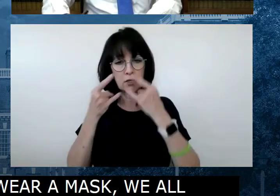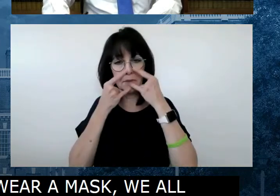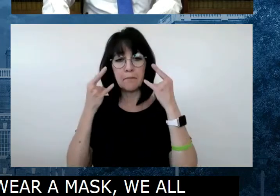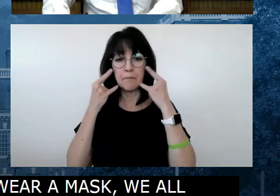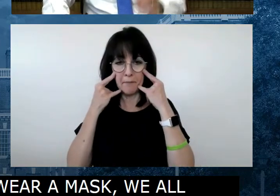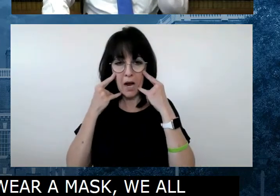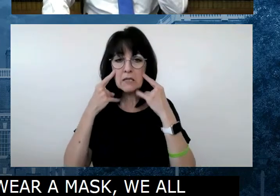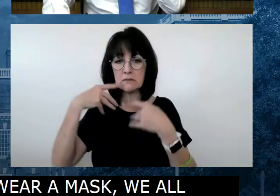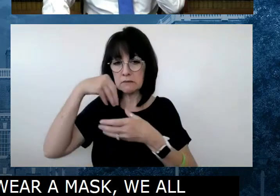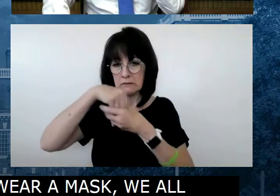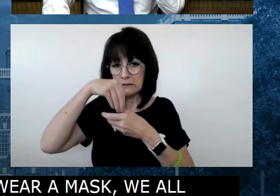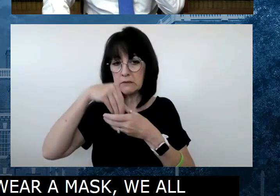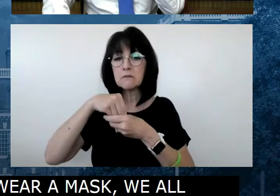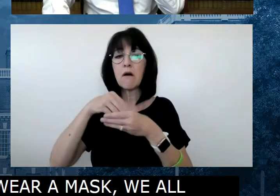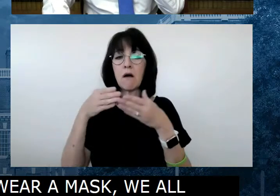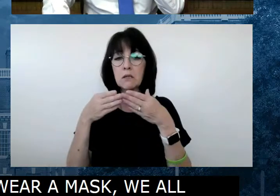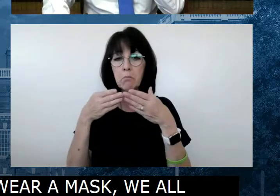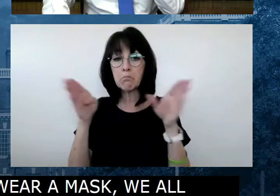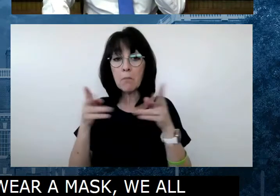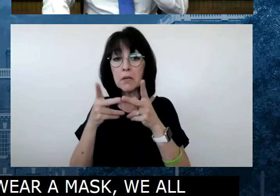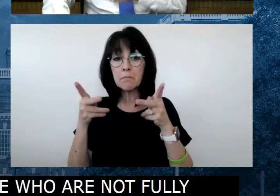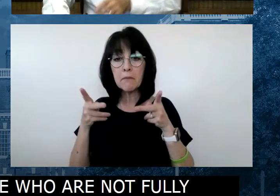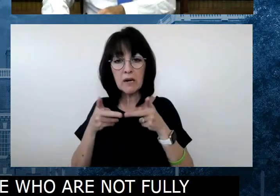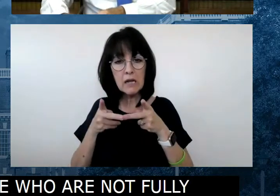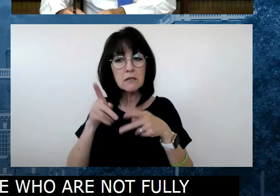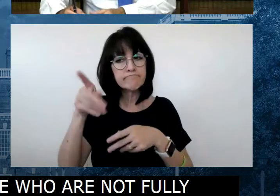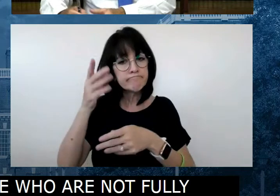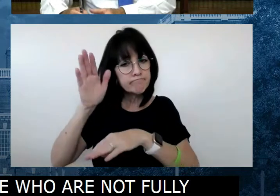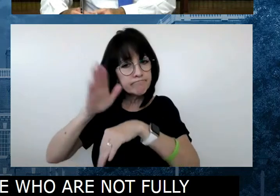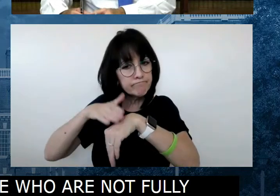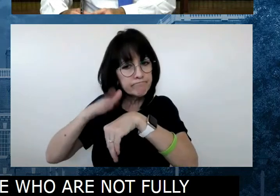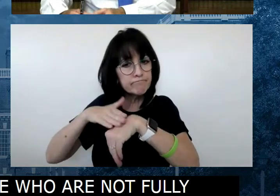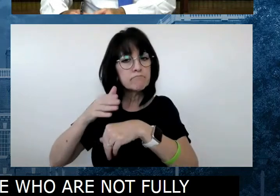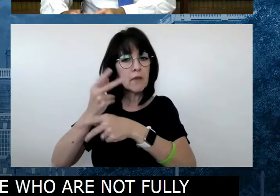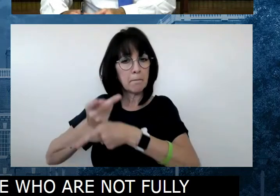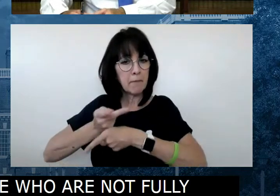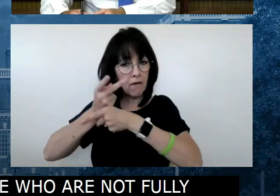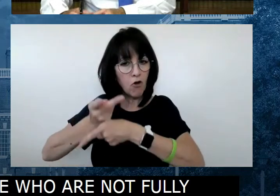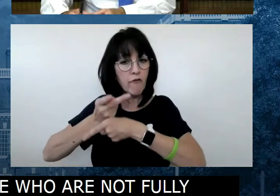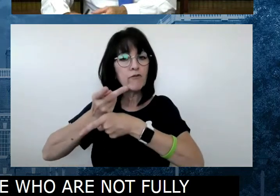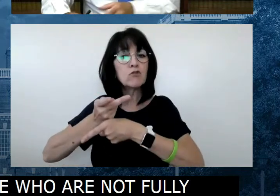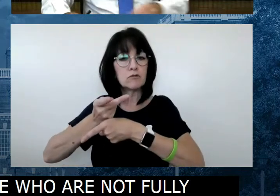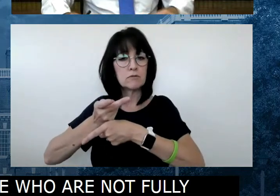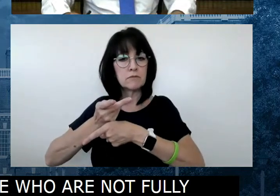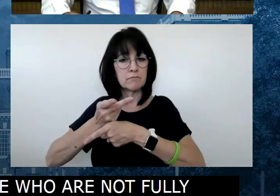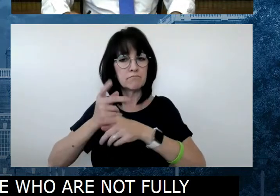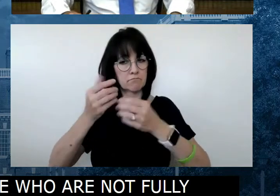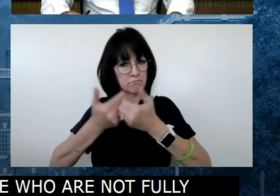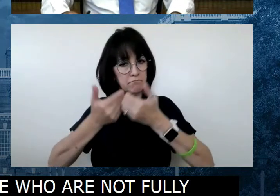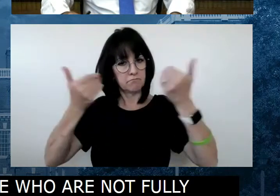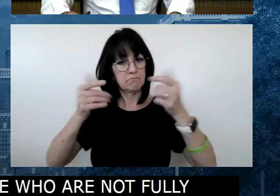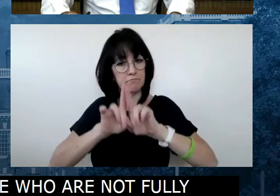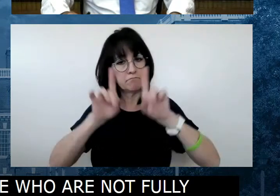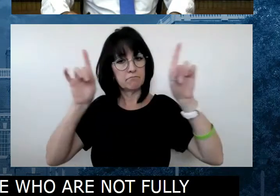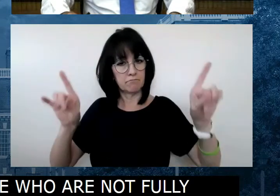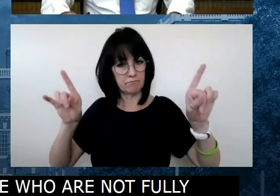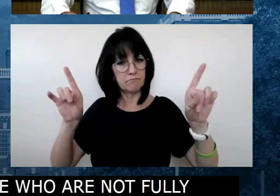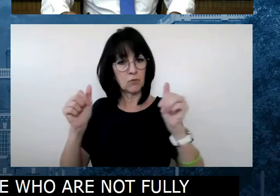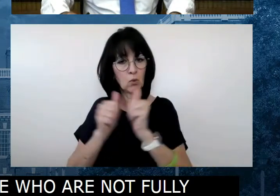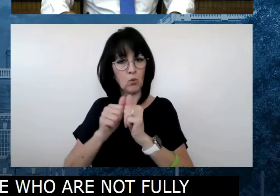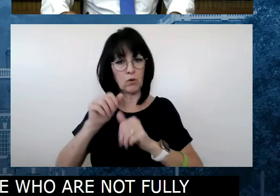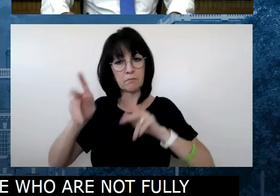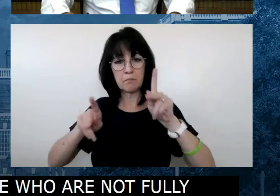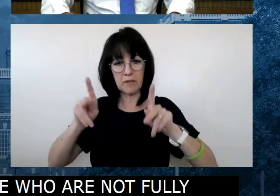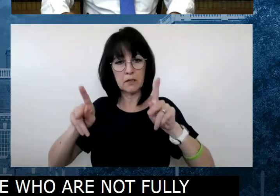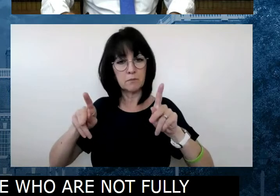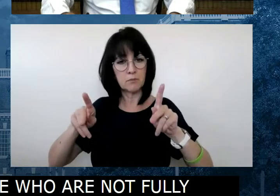and just be careful with distancing and circulating. I have been out at many of our